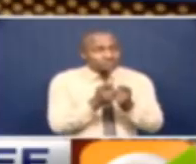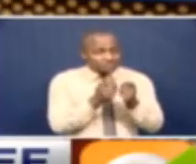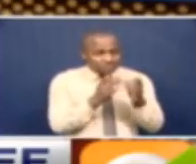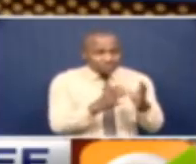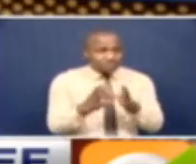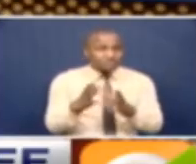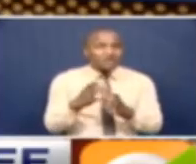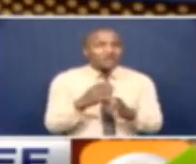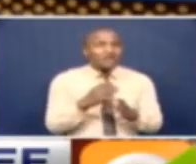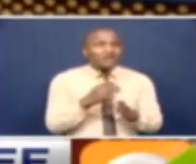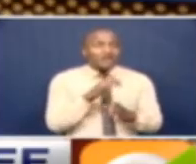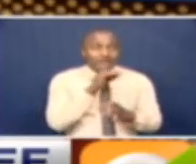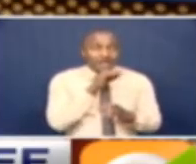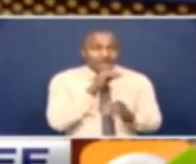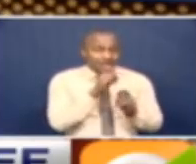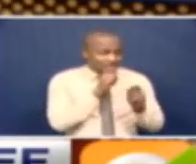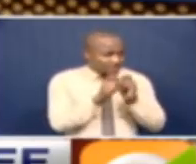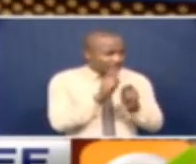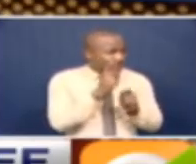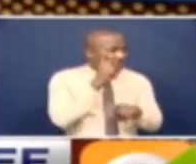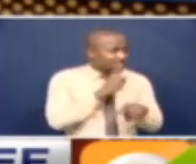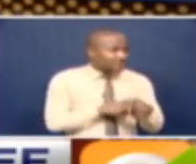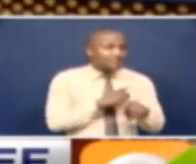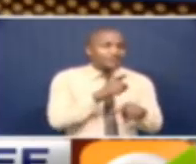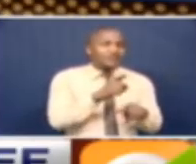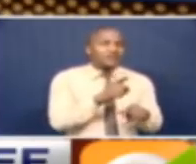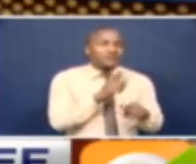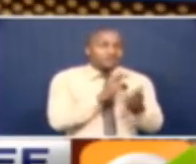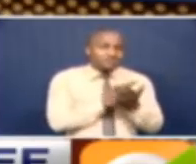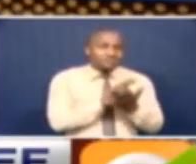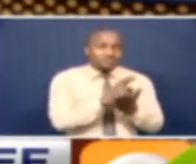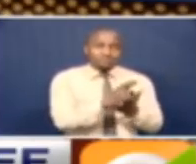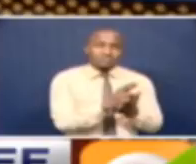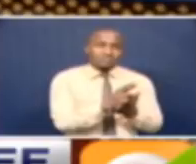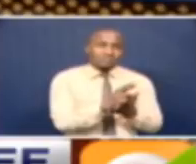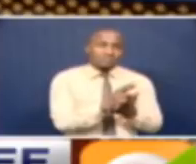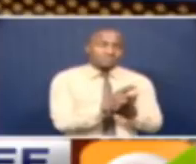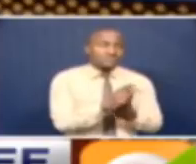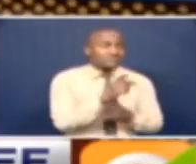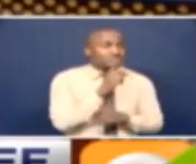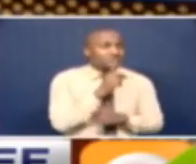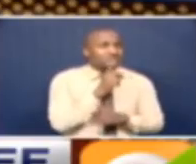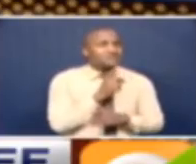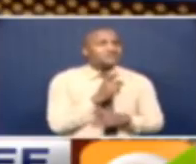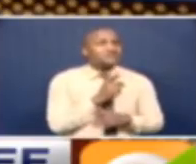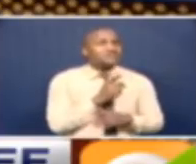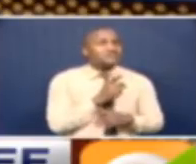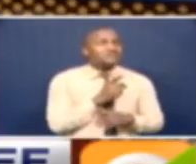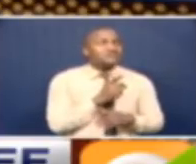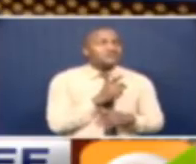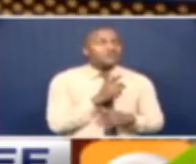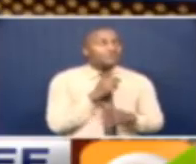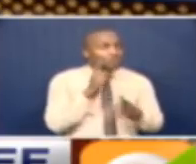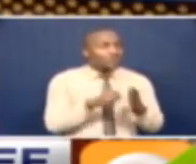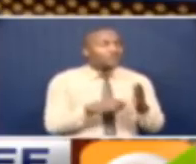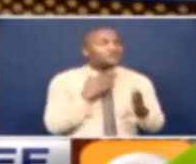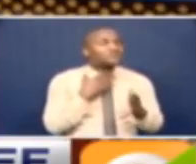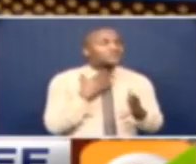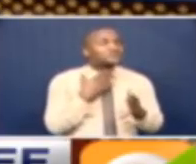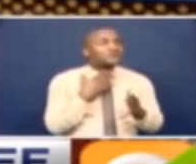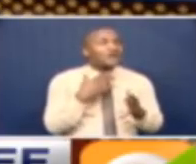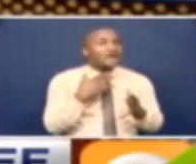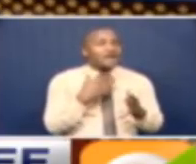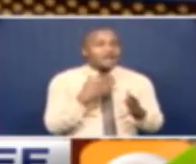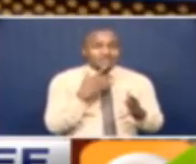with the Raila interview. For the first time, he was very sincere about the fact that it's not reforms they are looking for. He says there are other ethnic